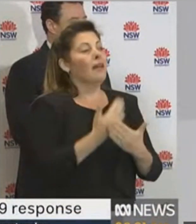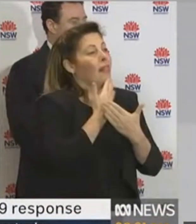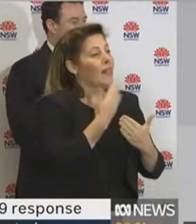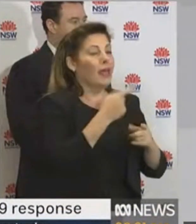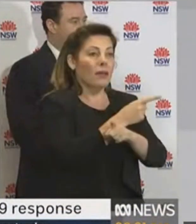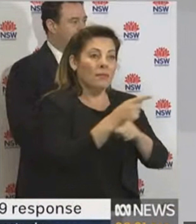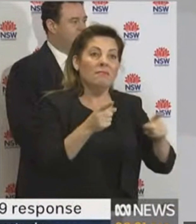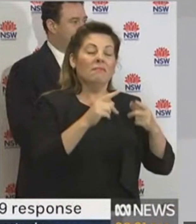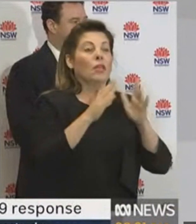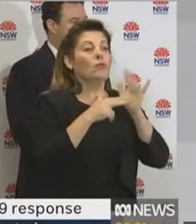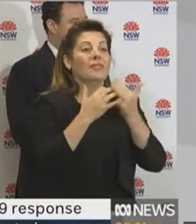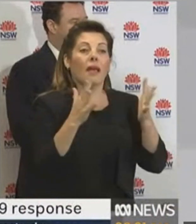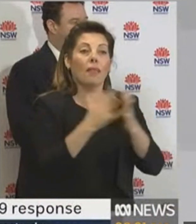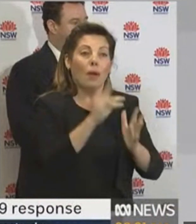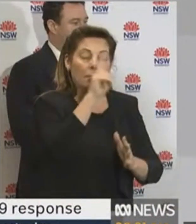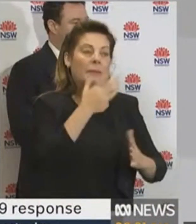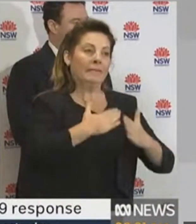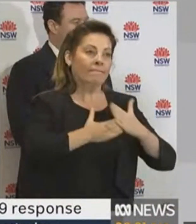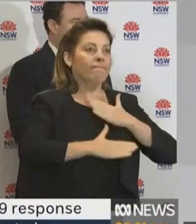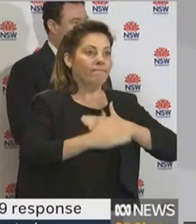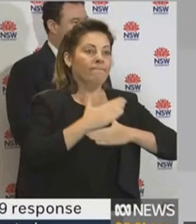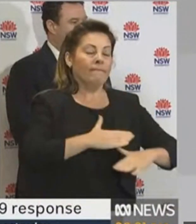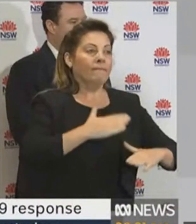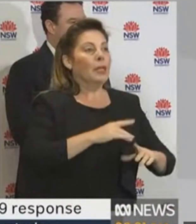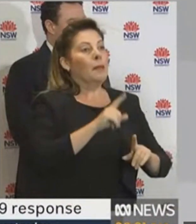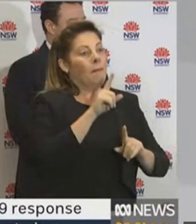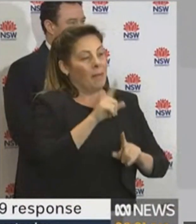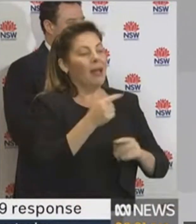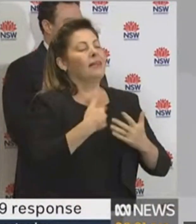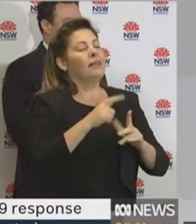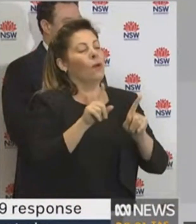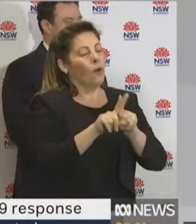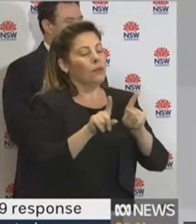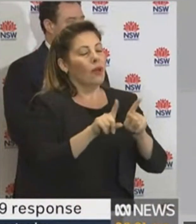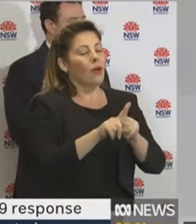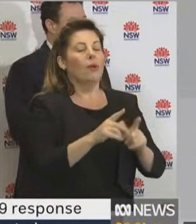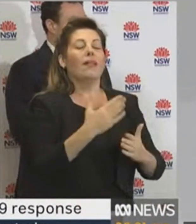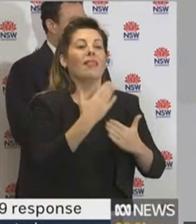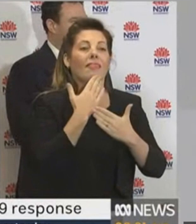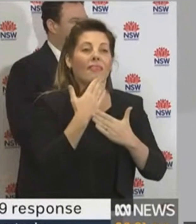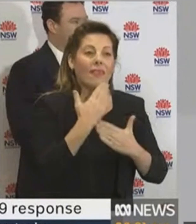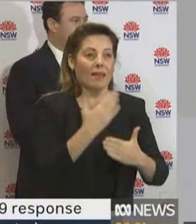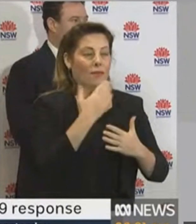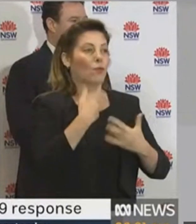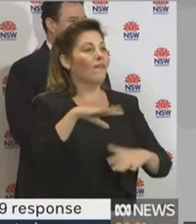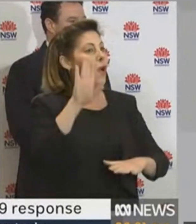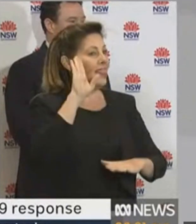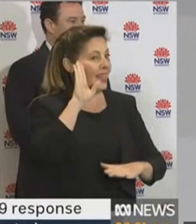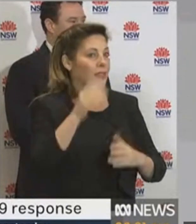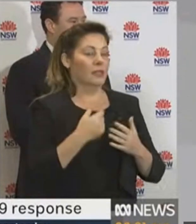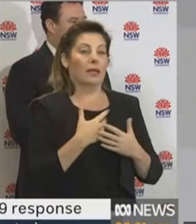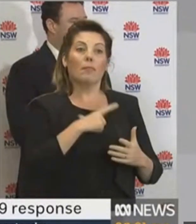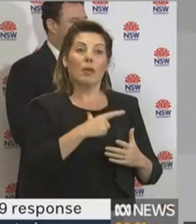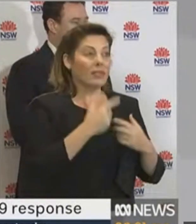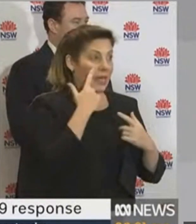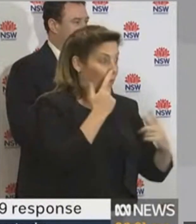we're giving, because as we ease restrictions, the more people that come forward and get tested, the better our ability to monitor the spread,